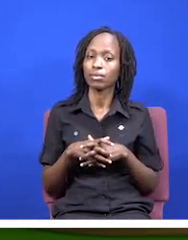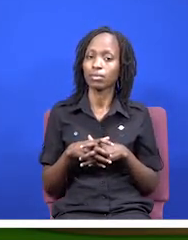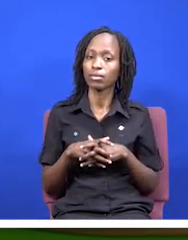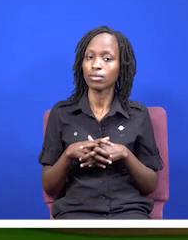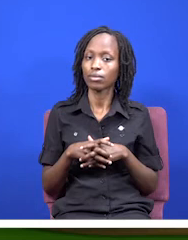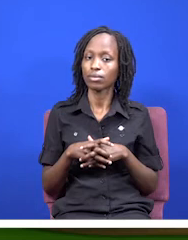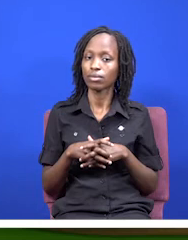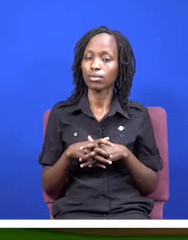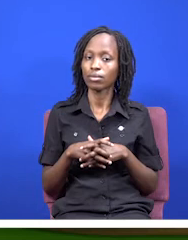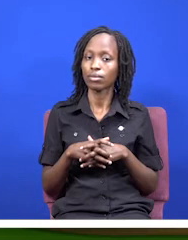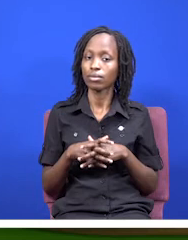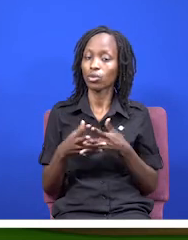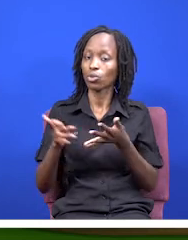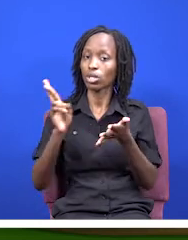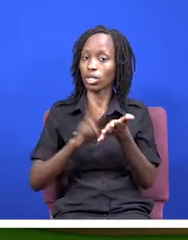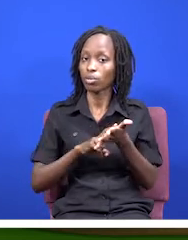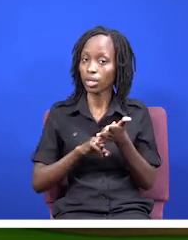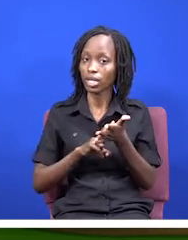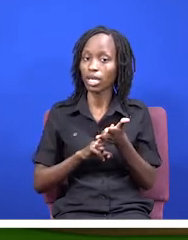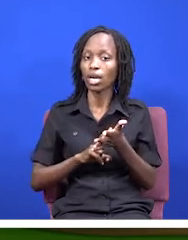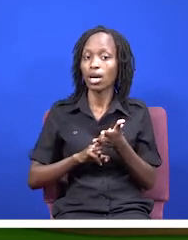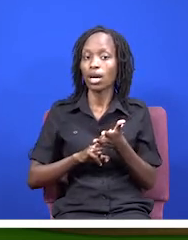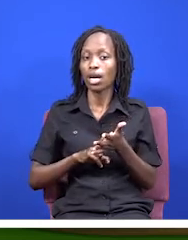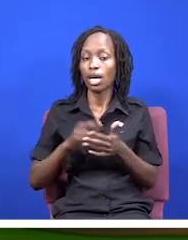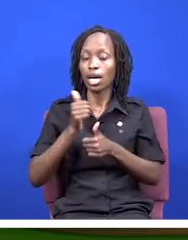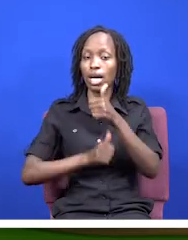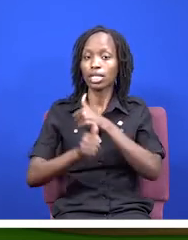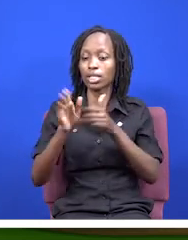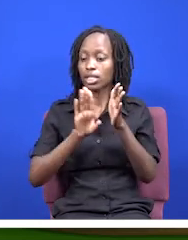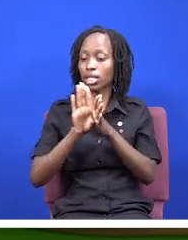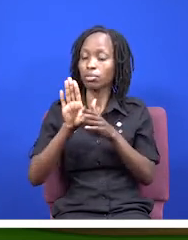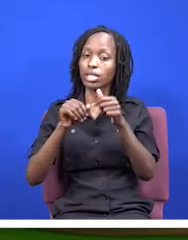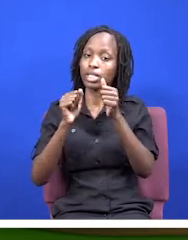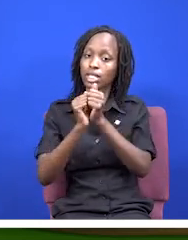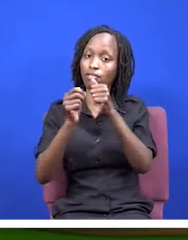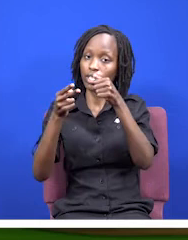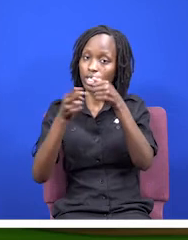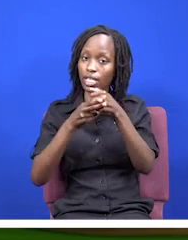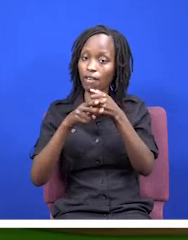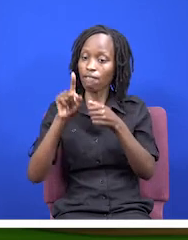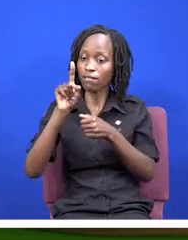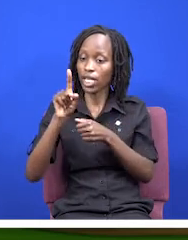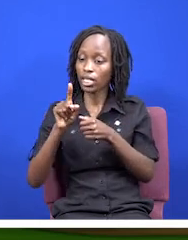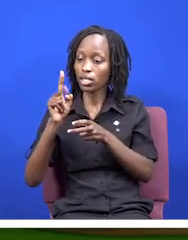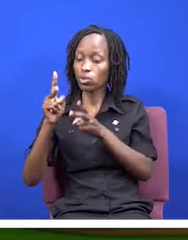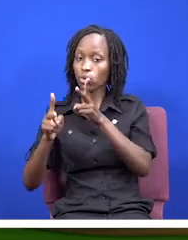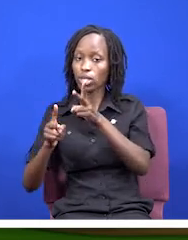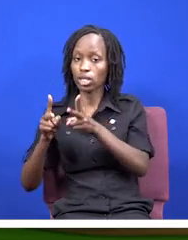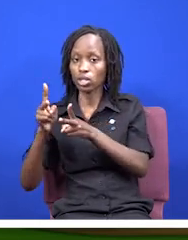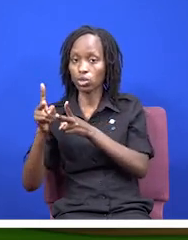17, verse 22. The Bible says, Moses